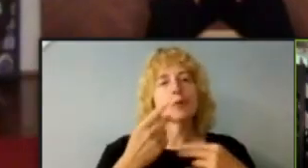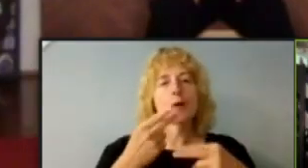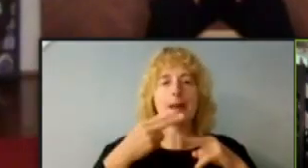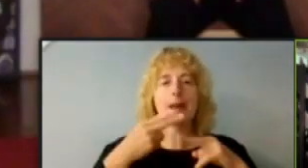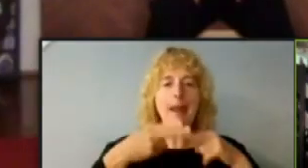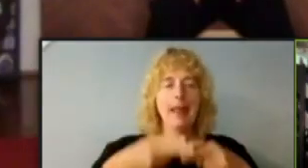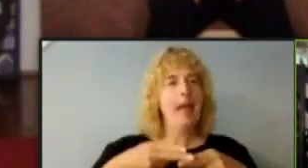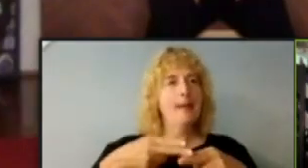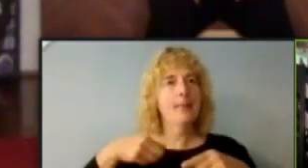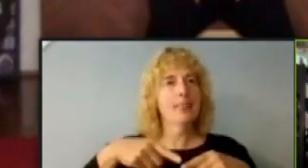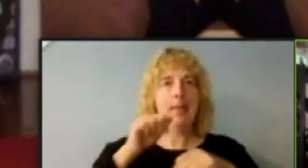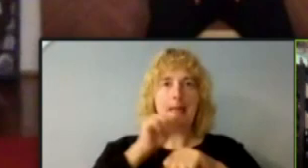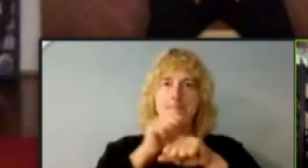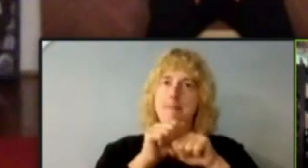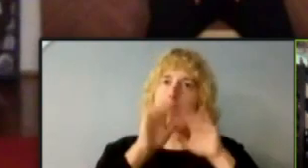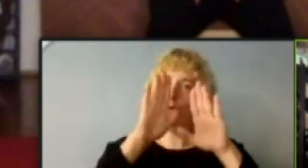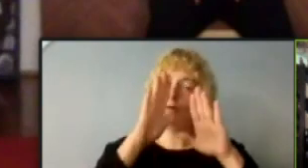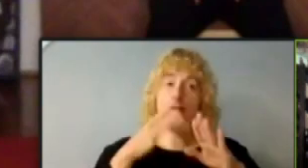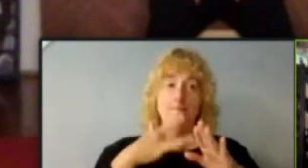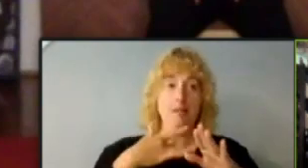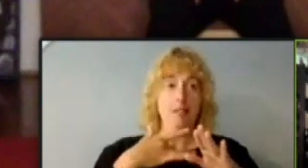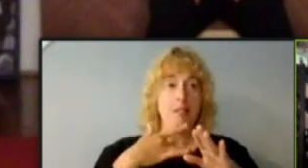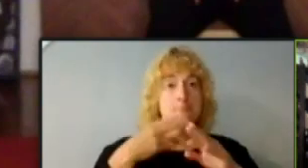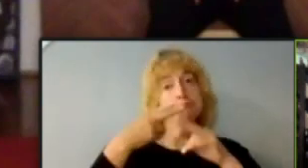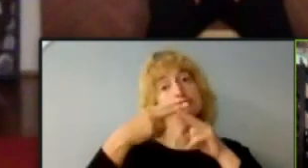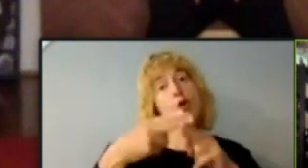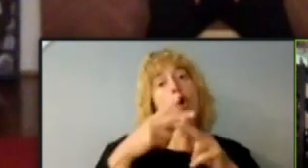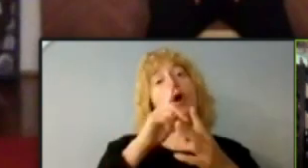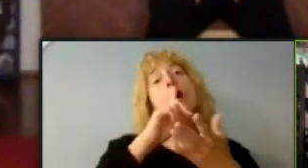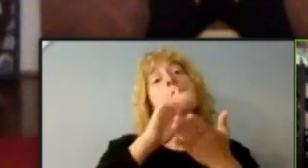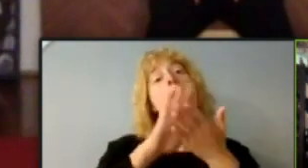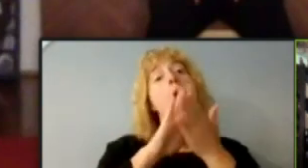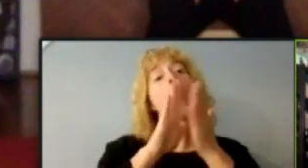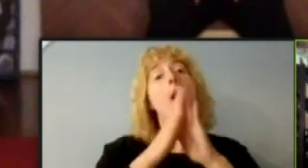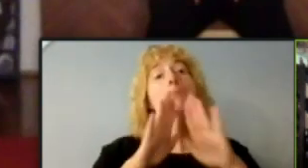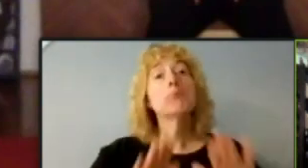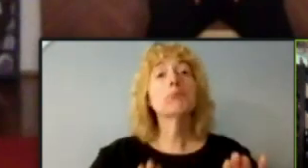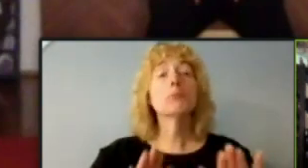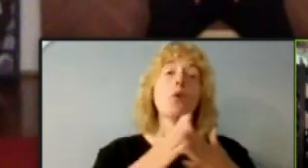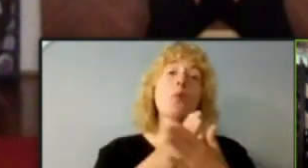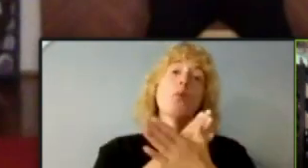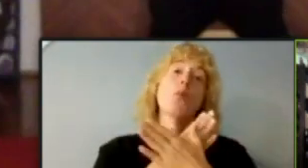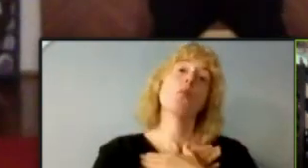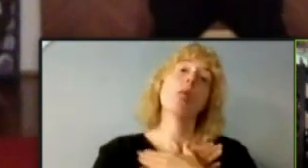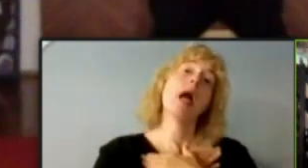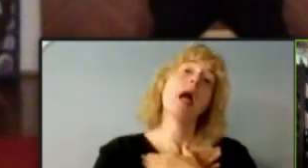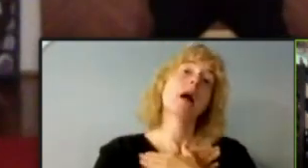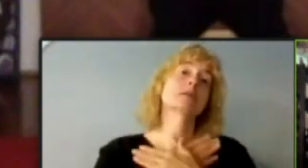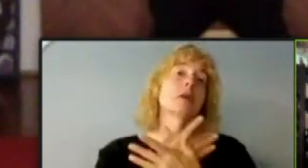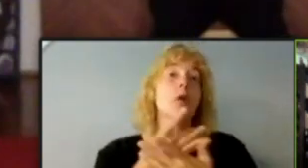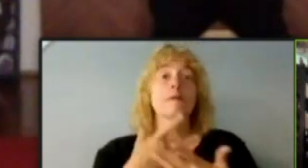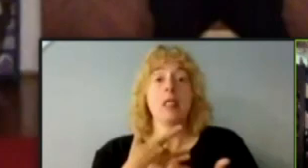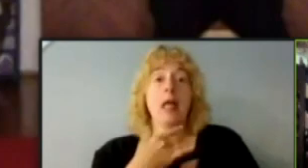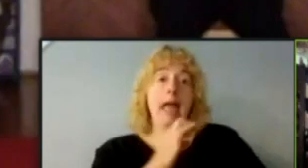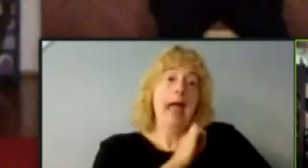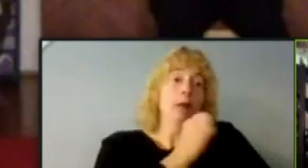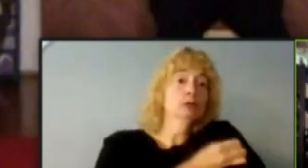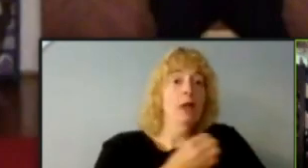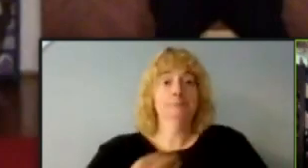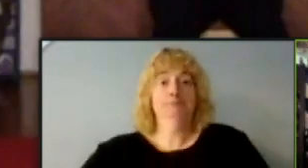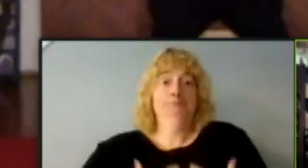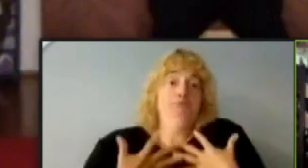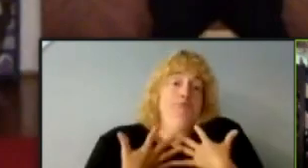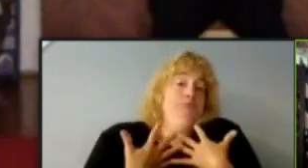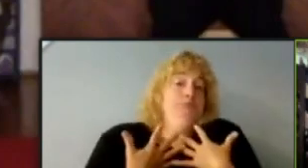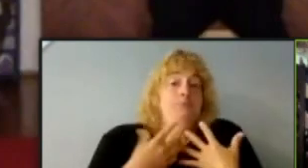and relaxed. Are you feeling calmed and relaxed? Maybe energized, peaceful, or whatever it is. May